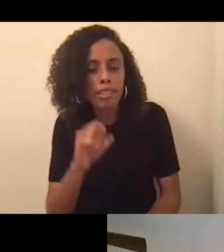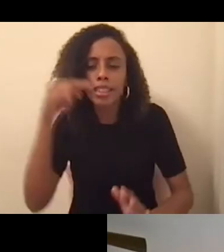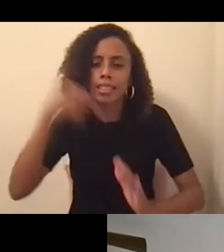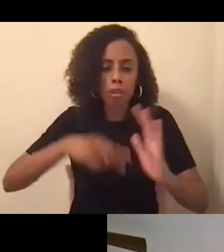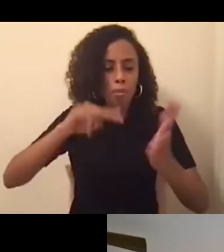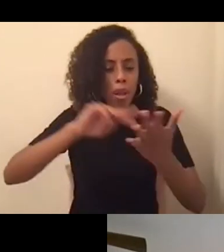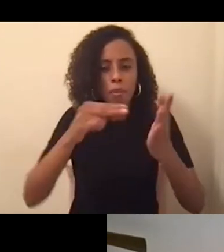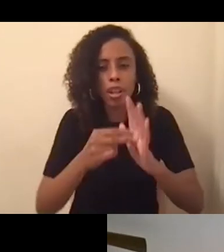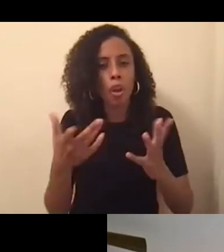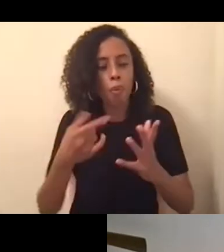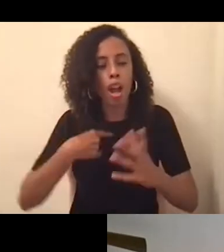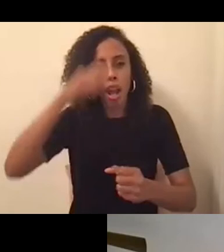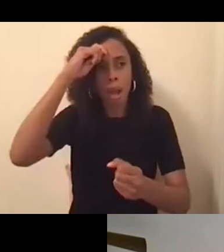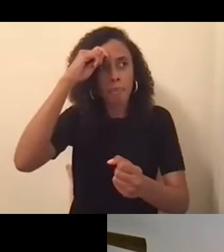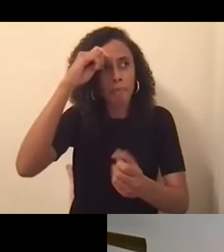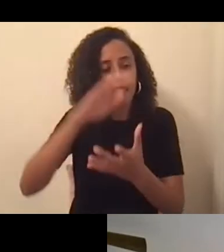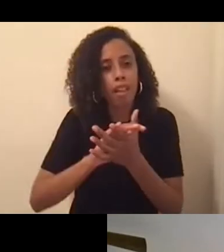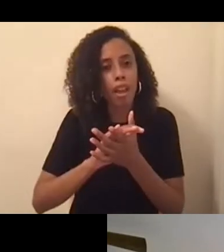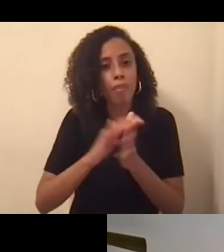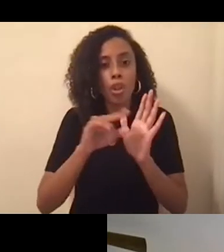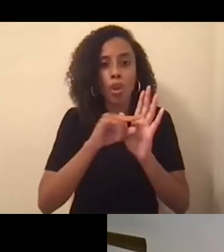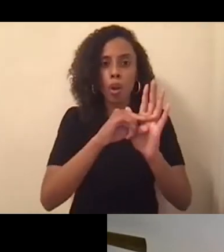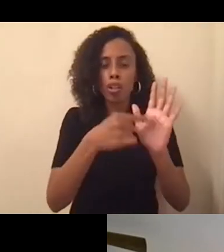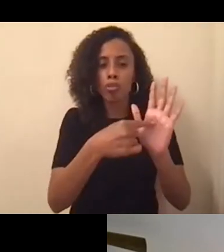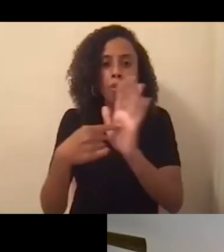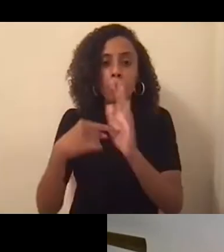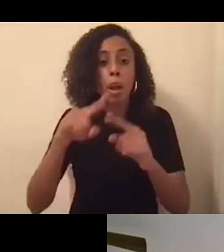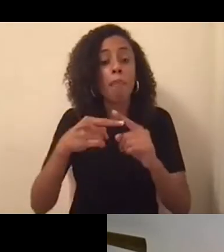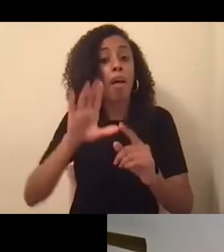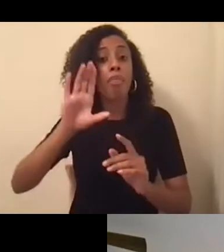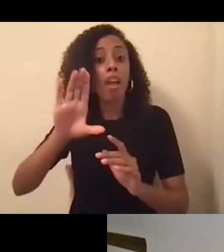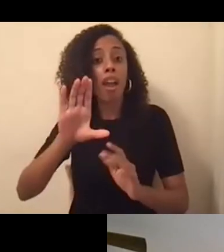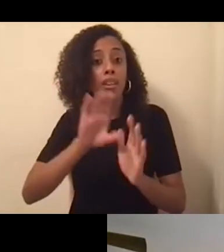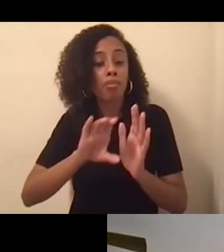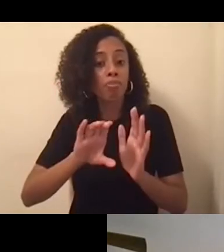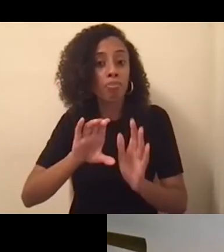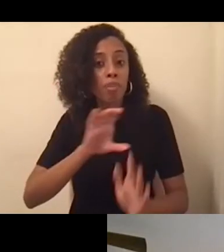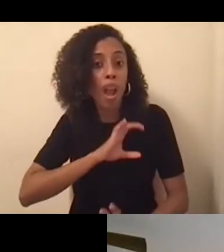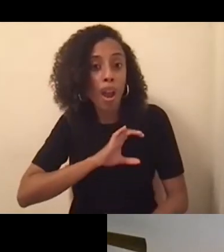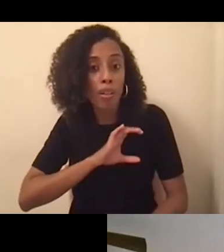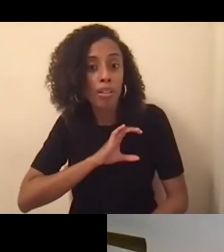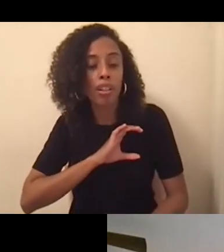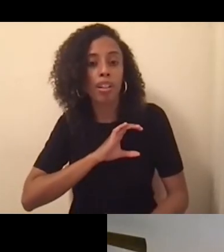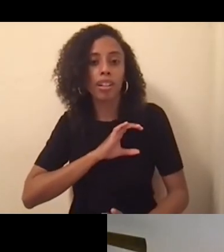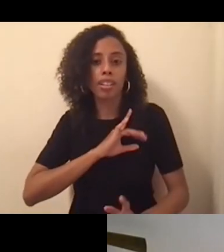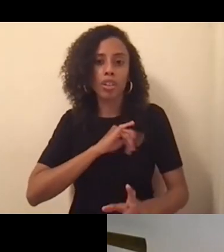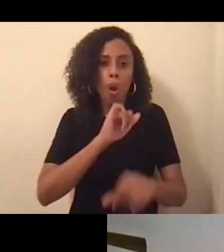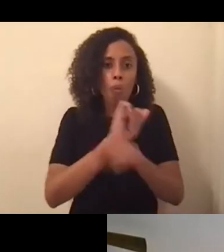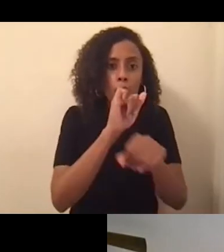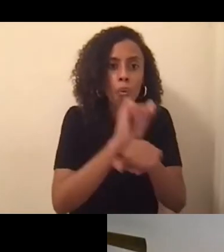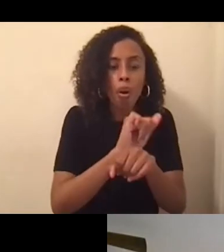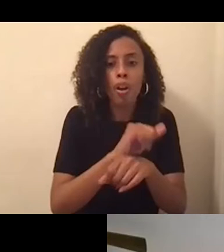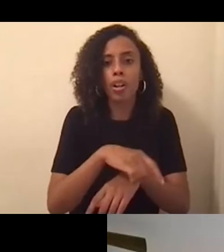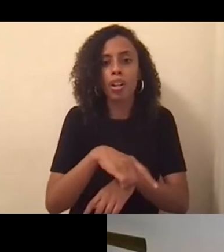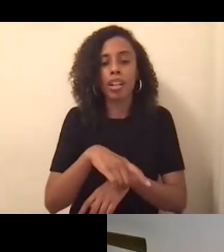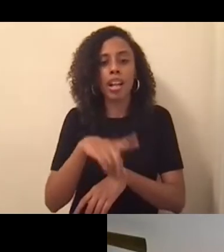I believed the grades represented about character, about discipline, a work ethic. And